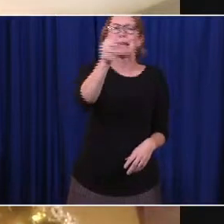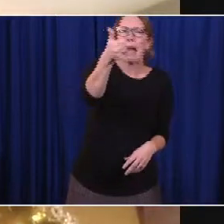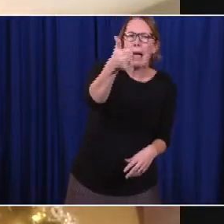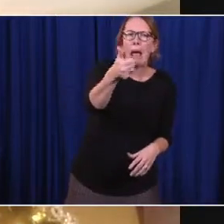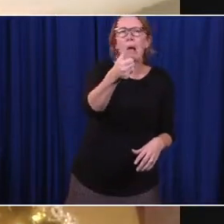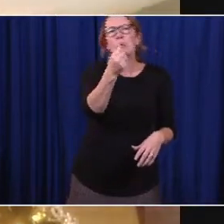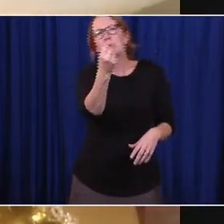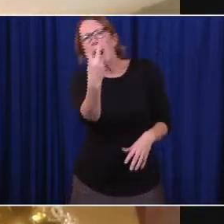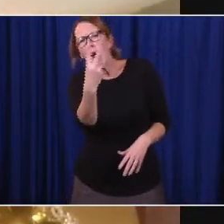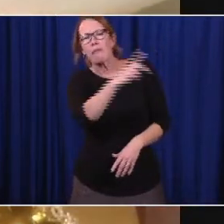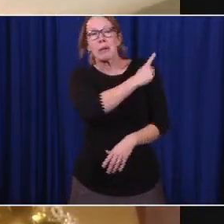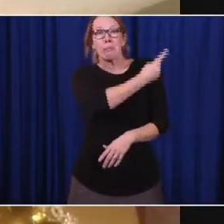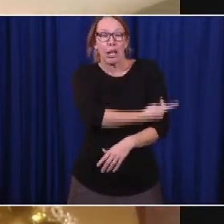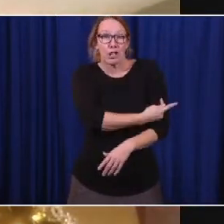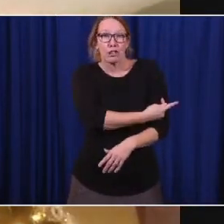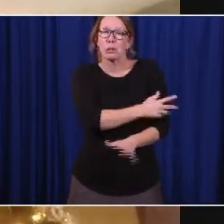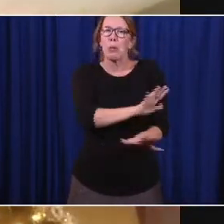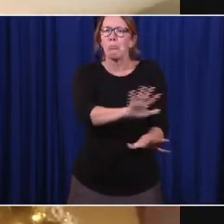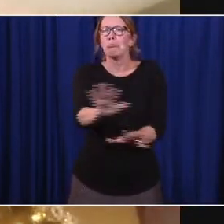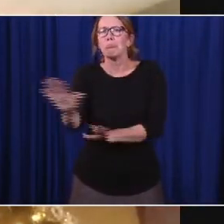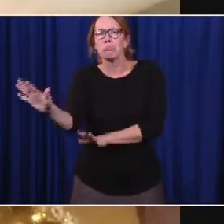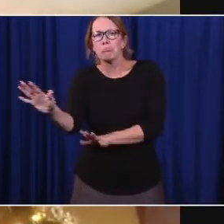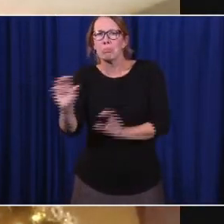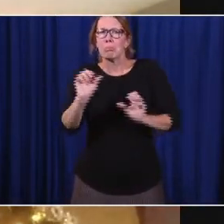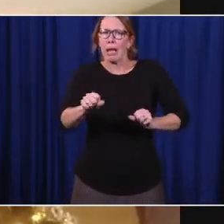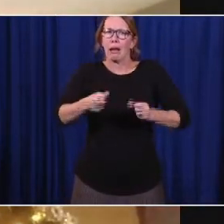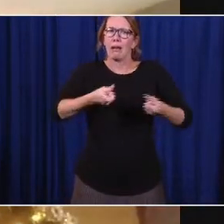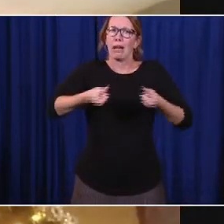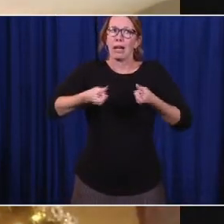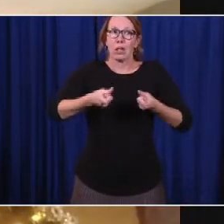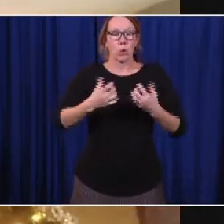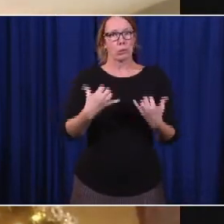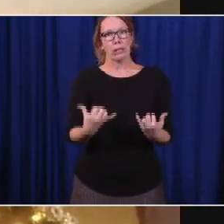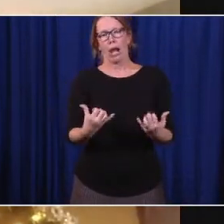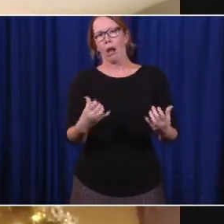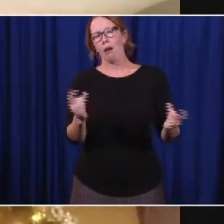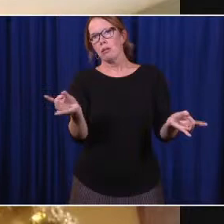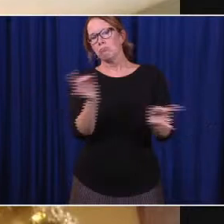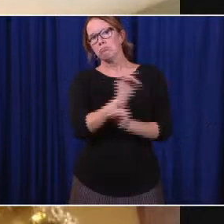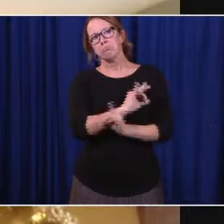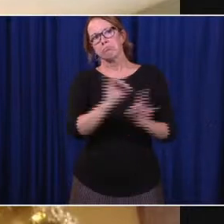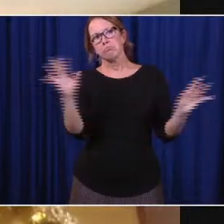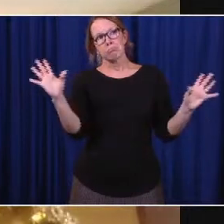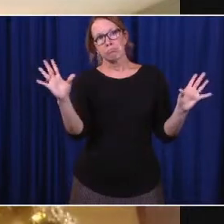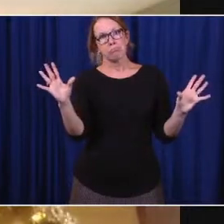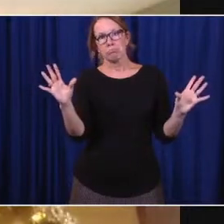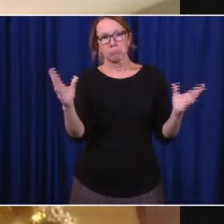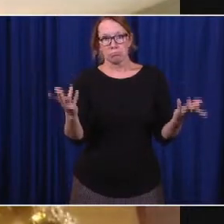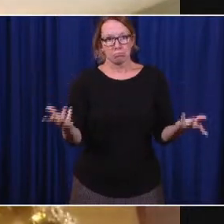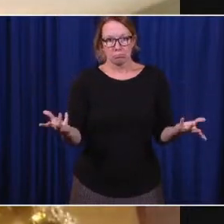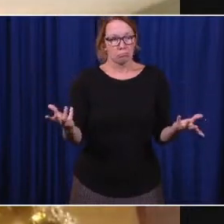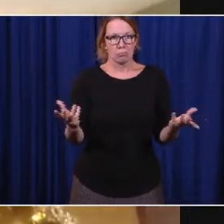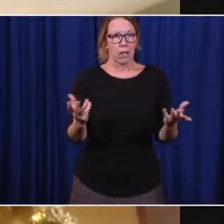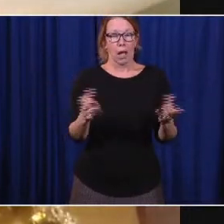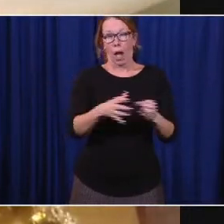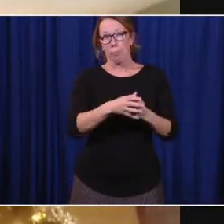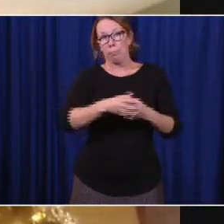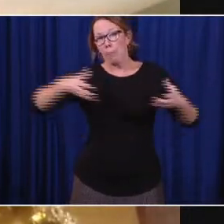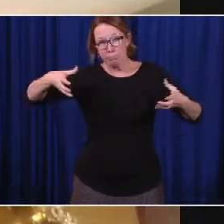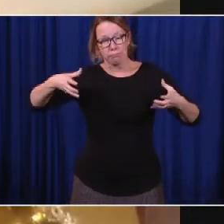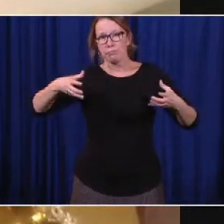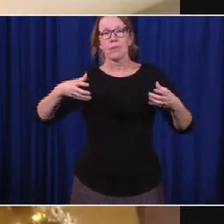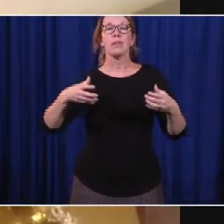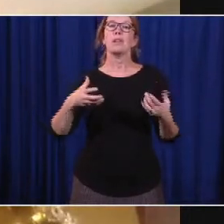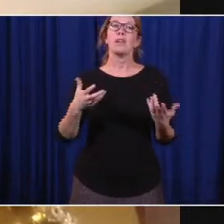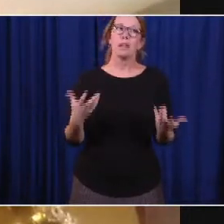12 patients, but now it's evolved into so much more.